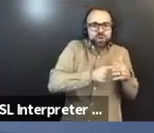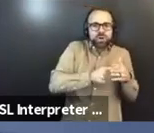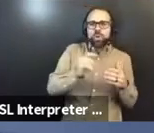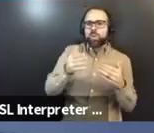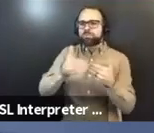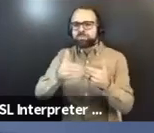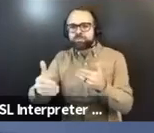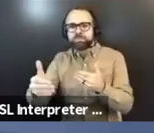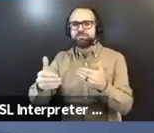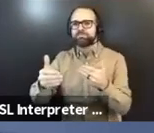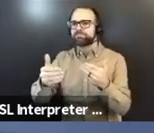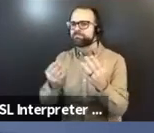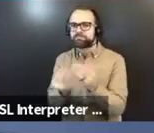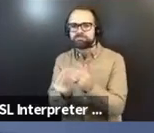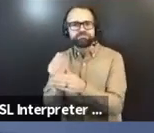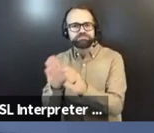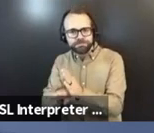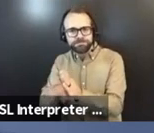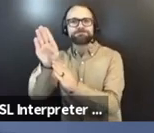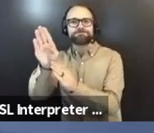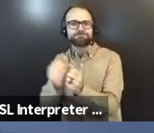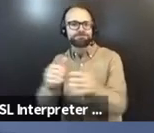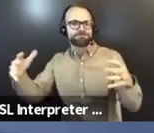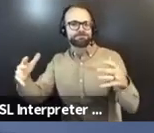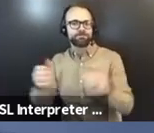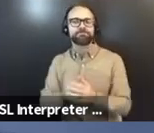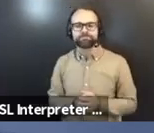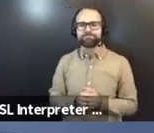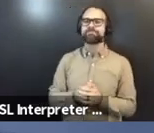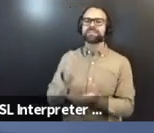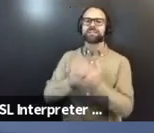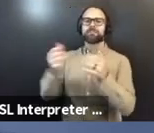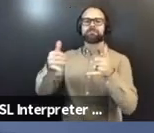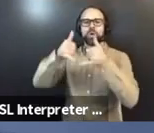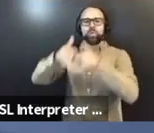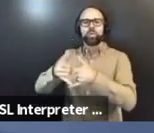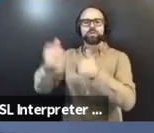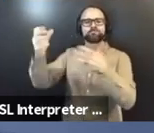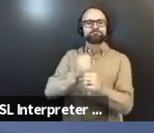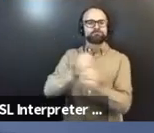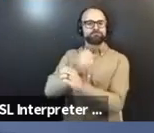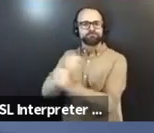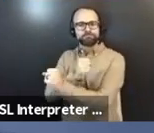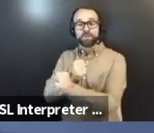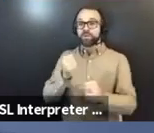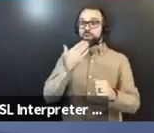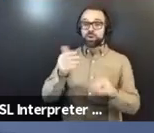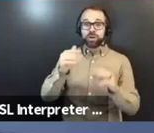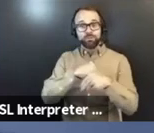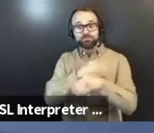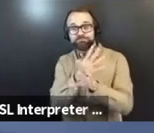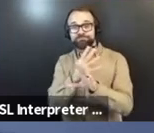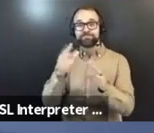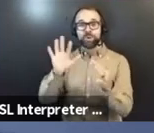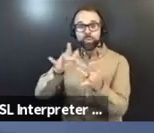from startup all the way straight through to scaling. We've won some awards. We do some really great workshops like this, and we